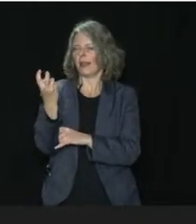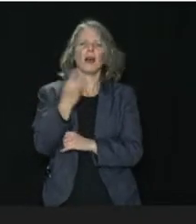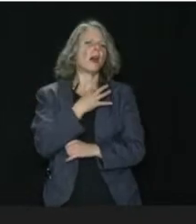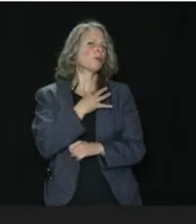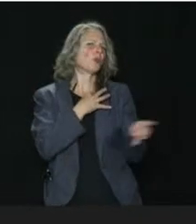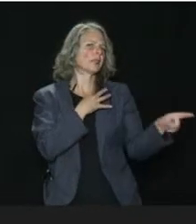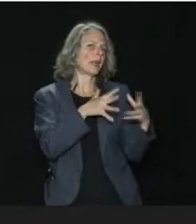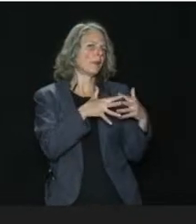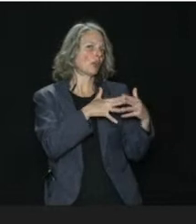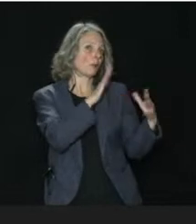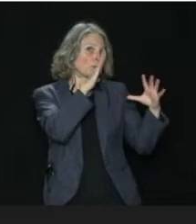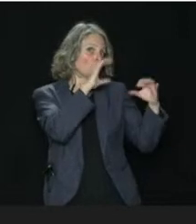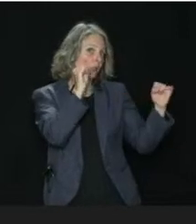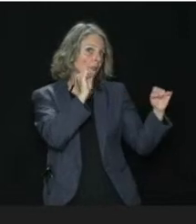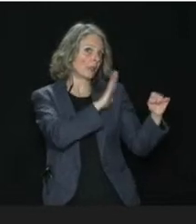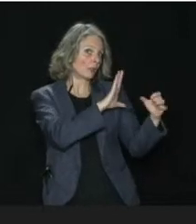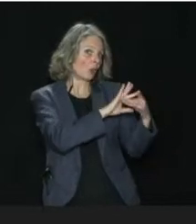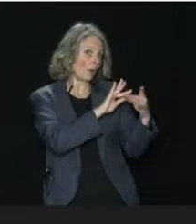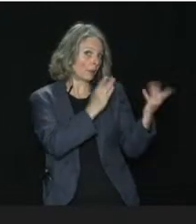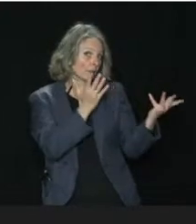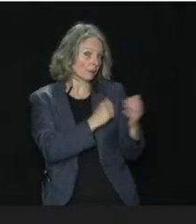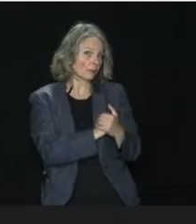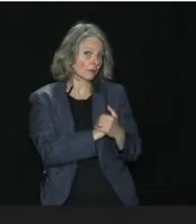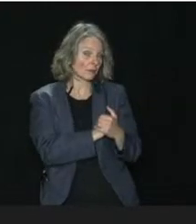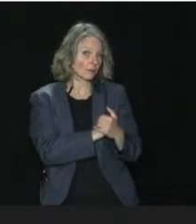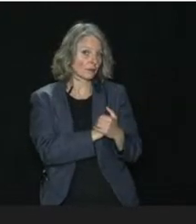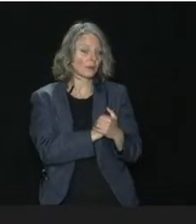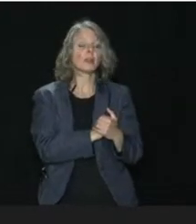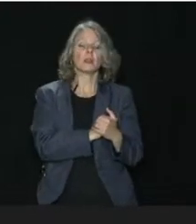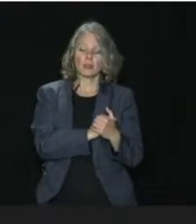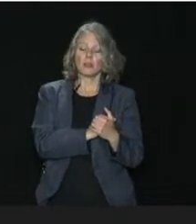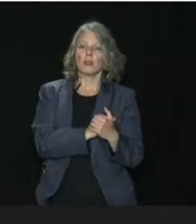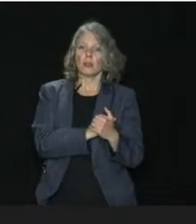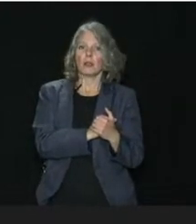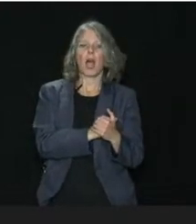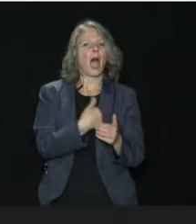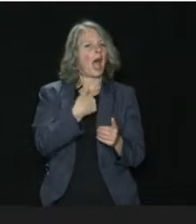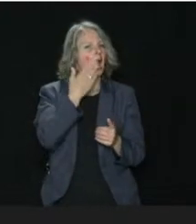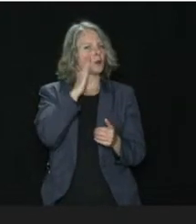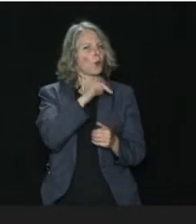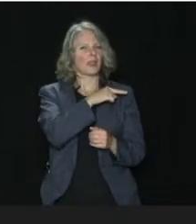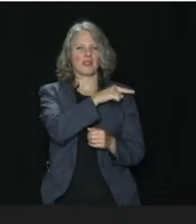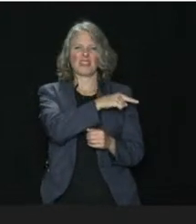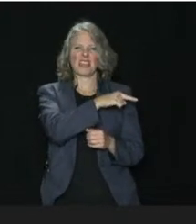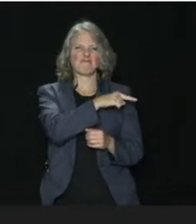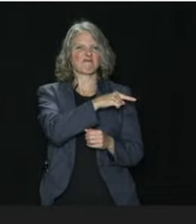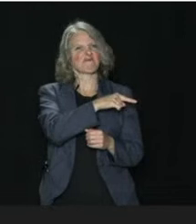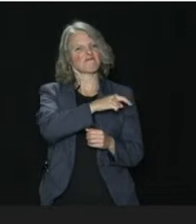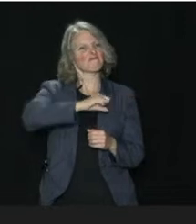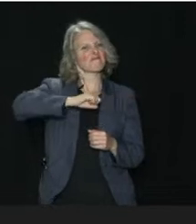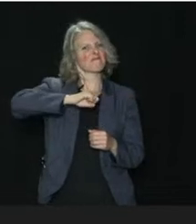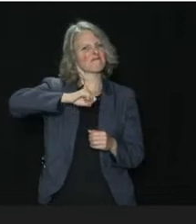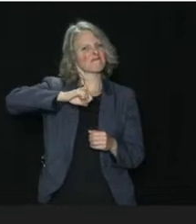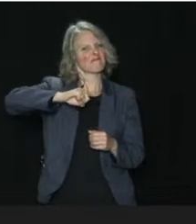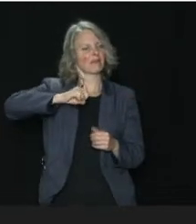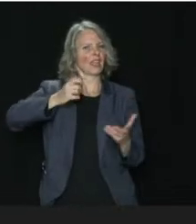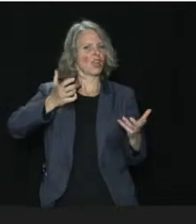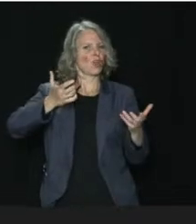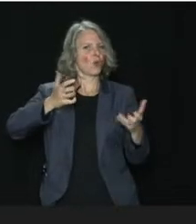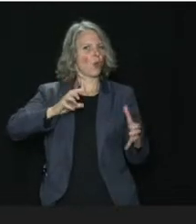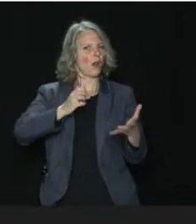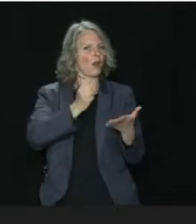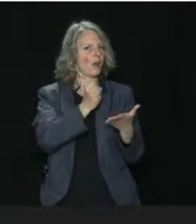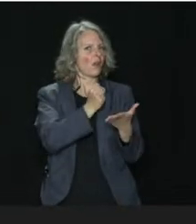of this. I know that they're not very fond of the idea of having passports, vaccine passports